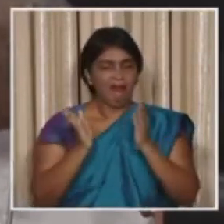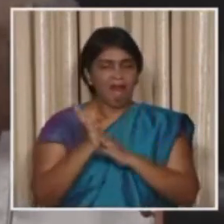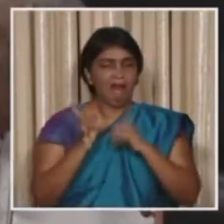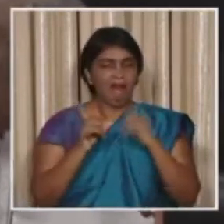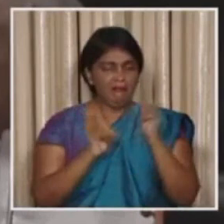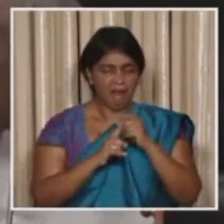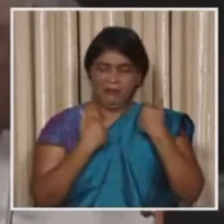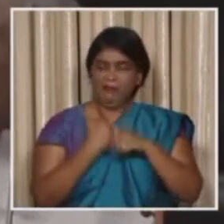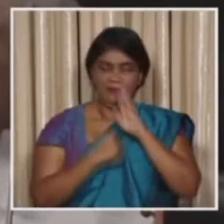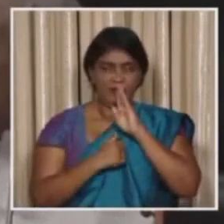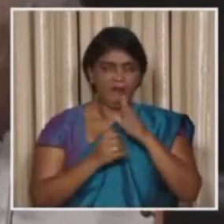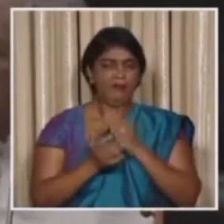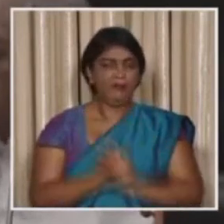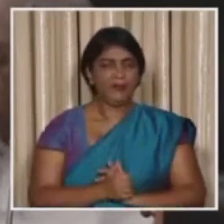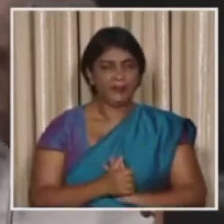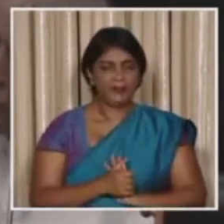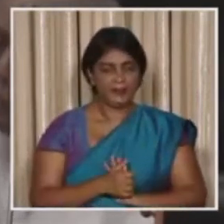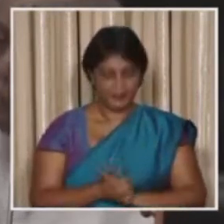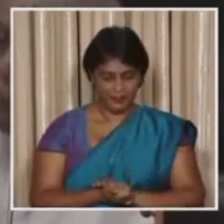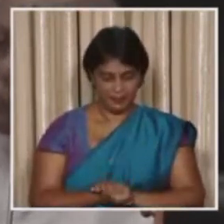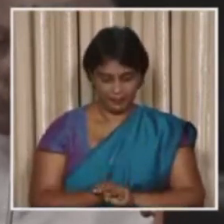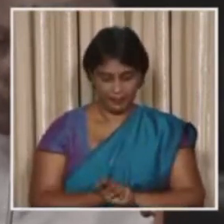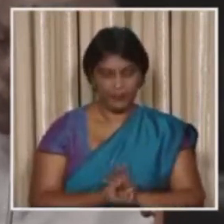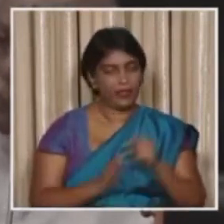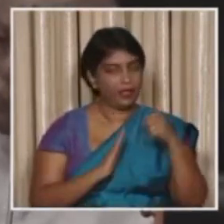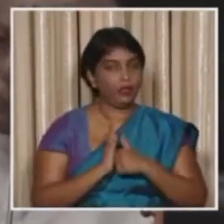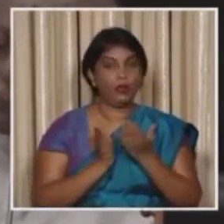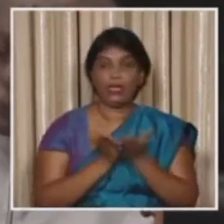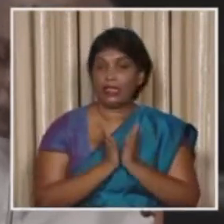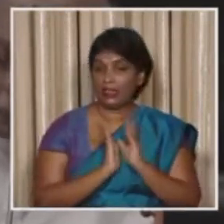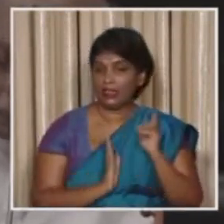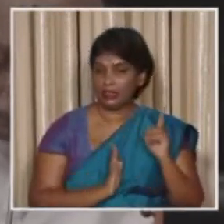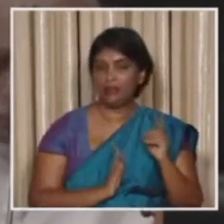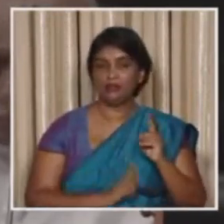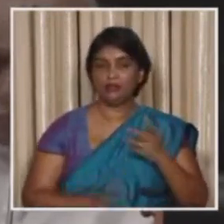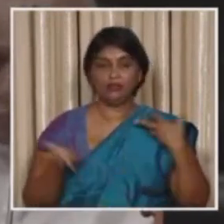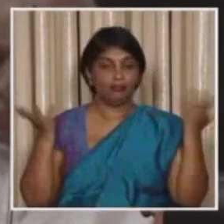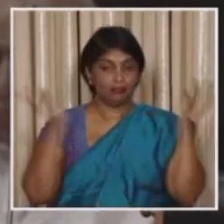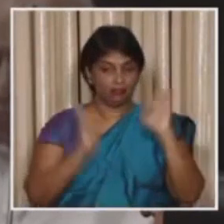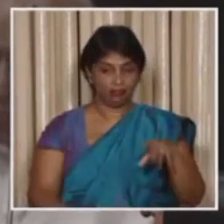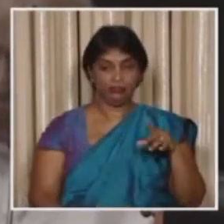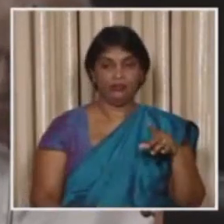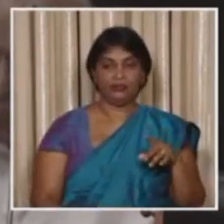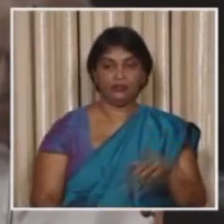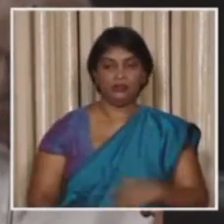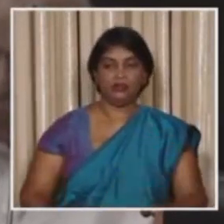Lankans living in rehabilitation camps in South India. The Department of Immigration and Immigration has received a list